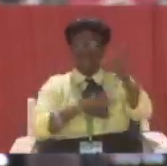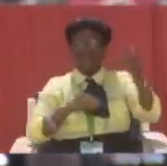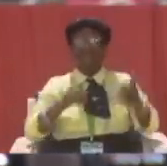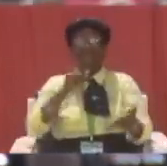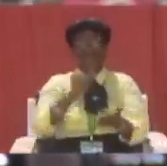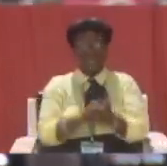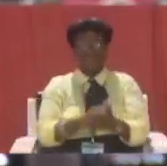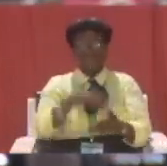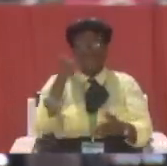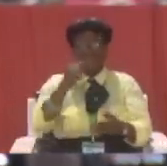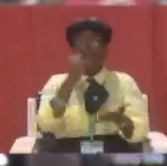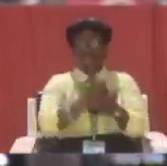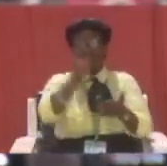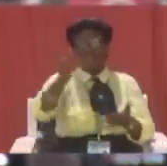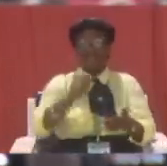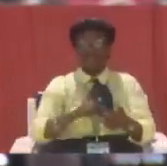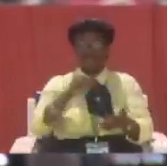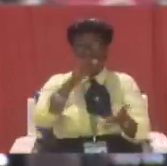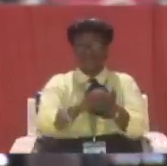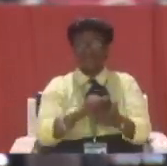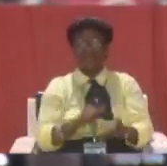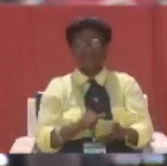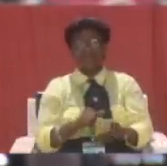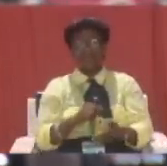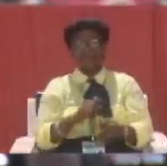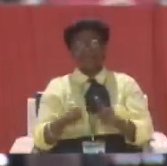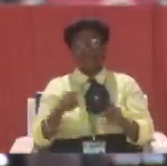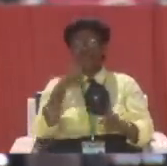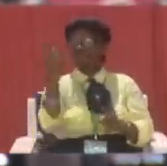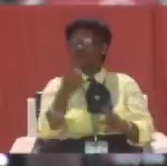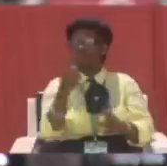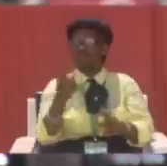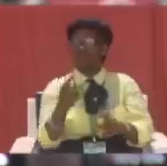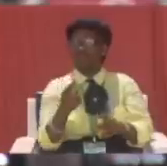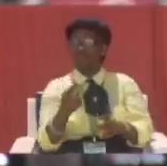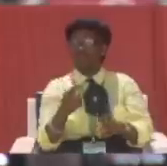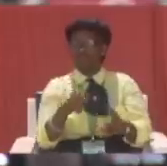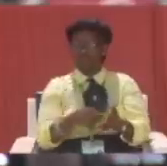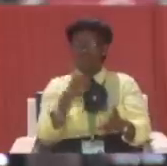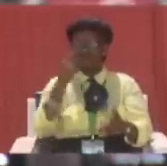But only once have we ever heard